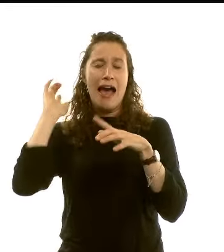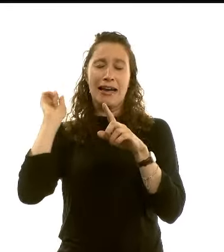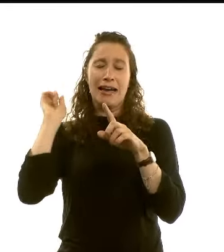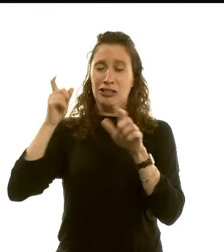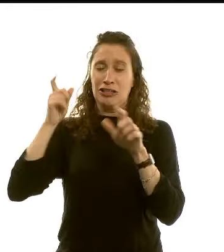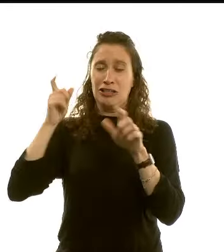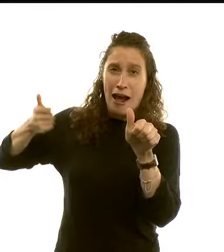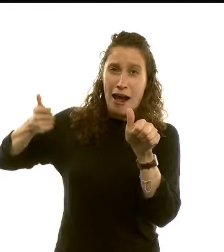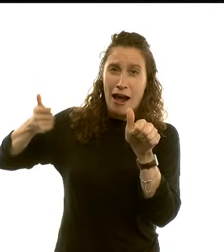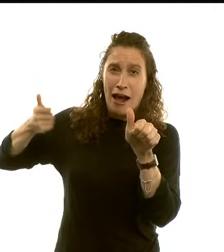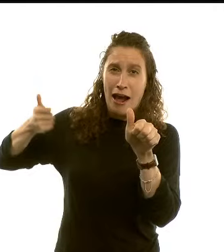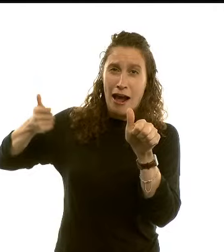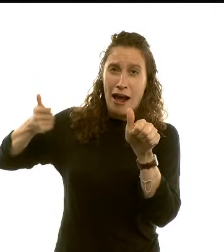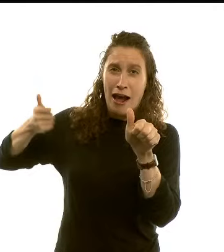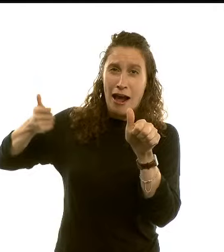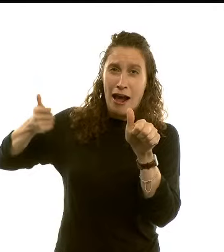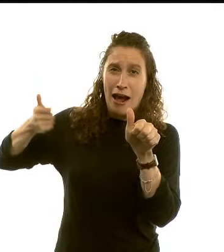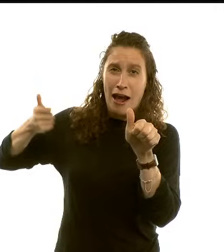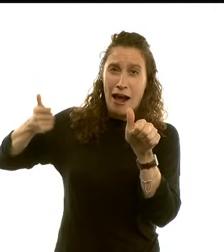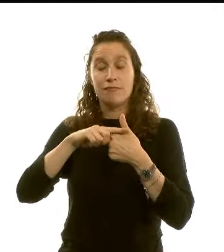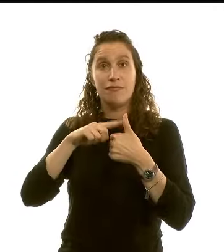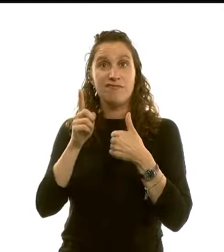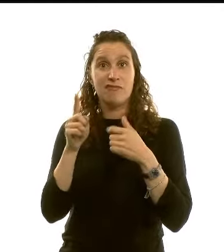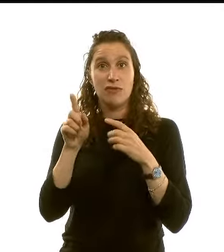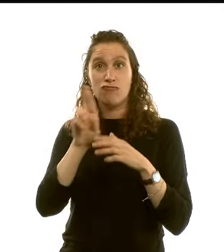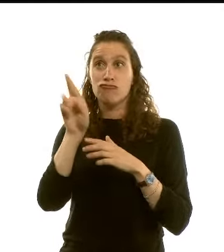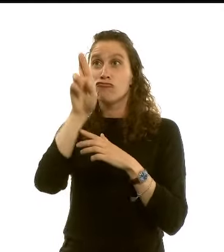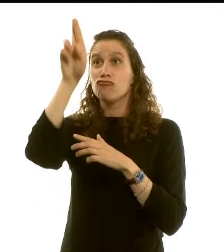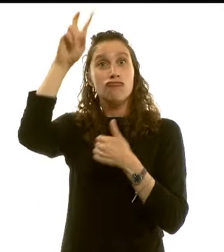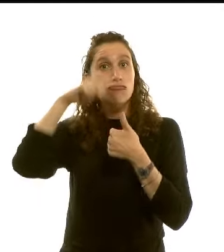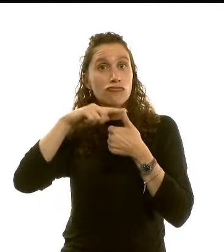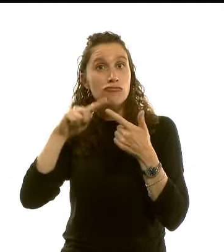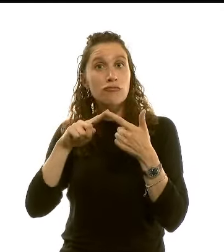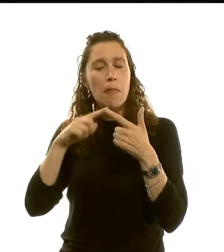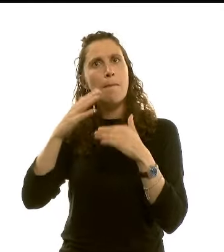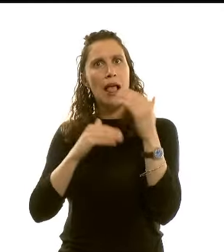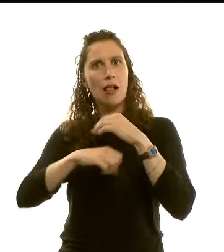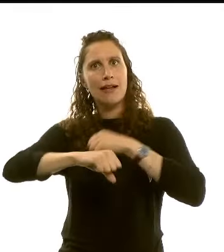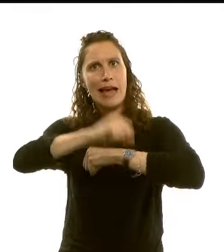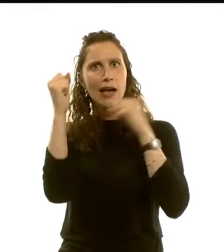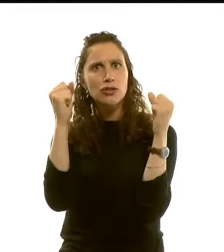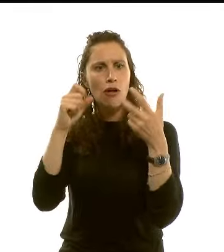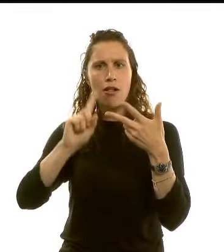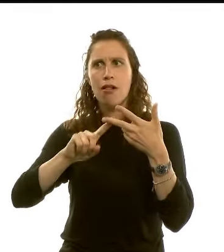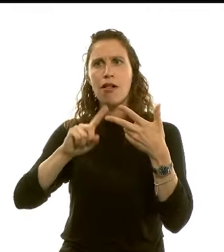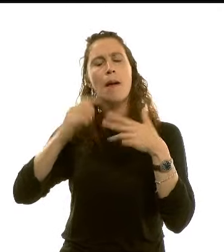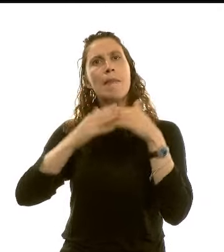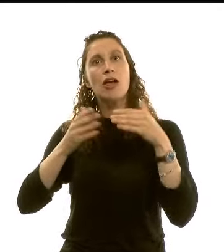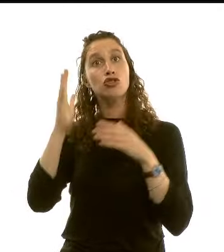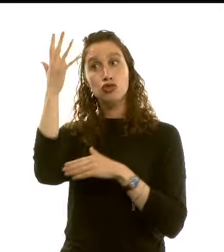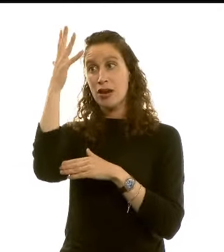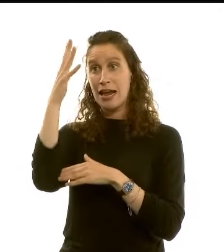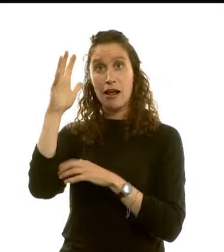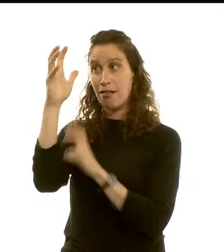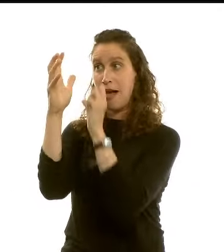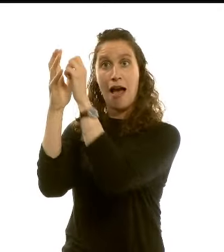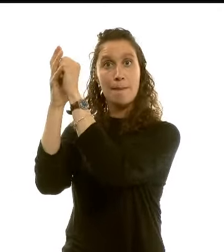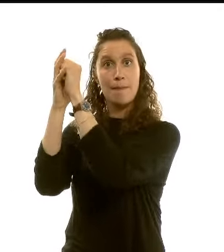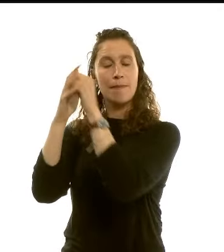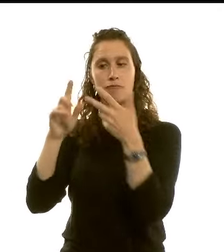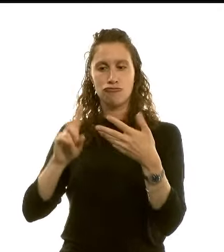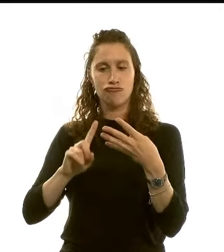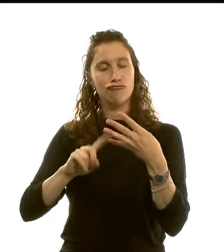escape? We could jump on a spaceship and fly out of here. We could build a castle. We could build a tree and climb up it. Or we could build a portal that we